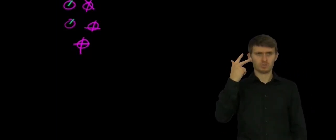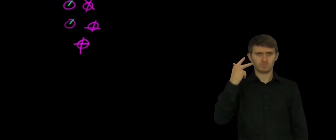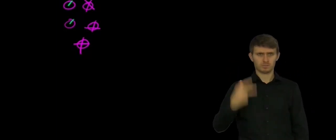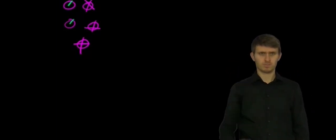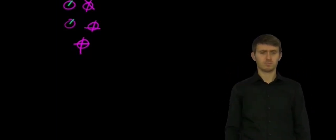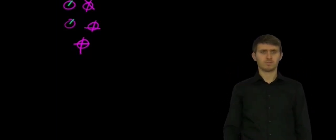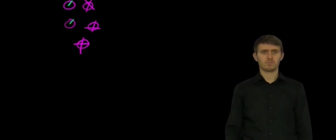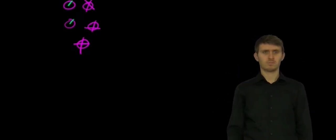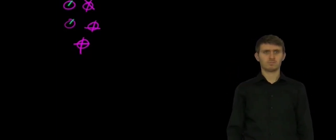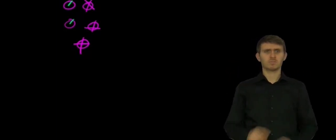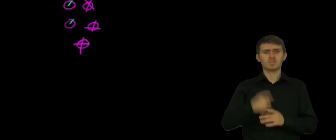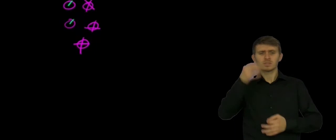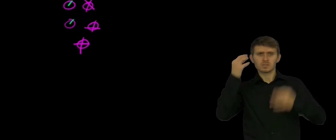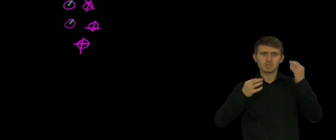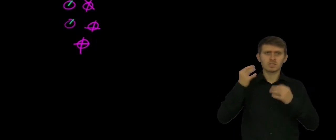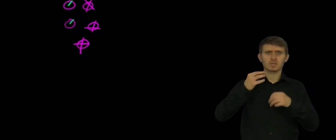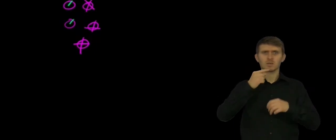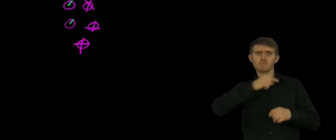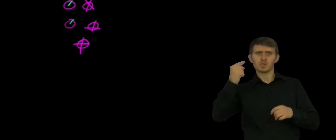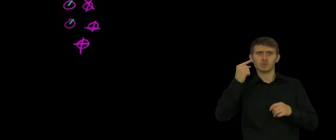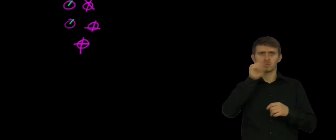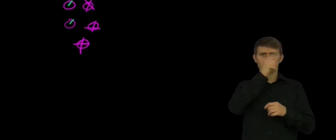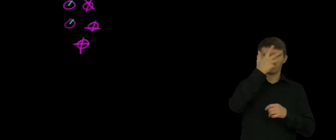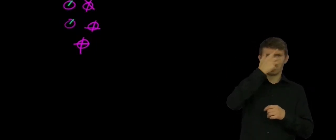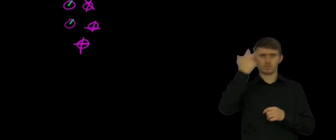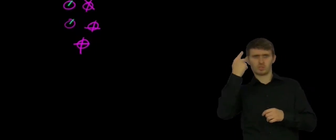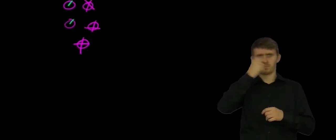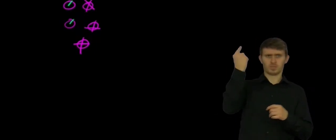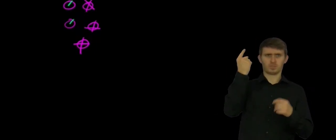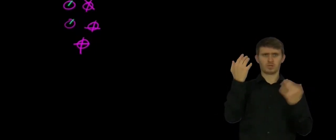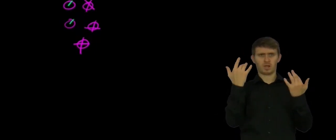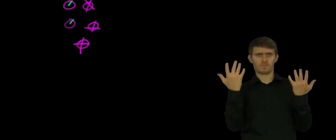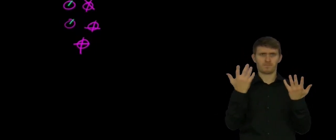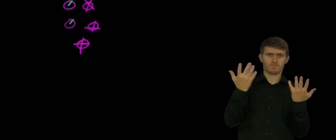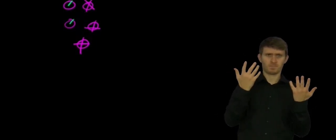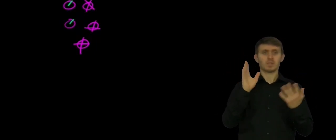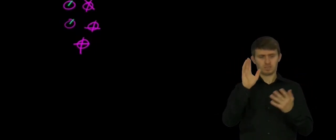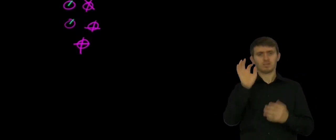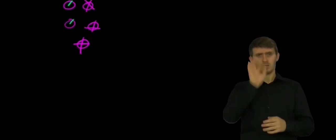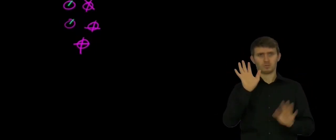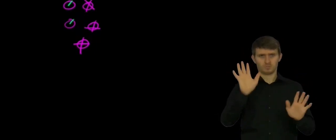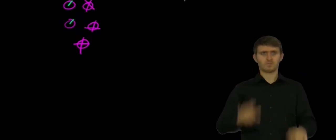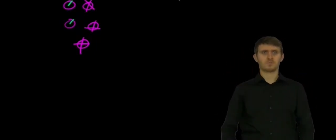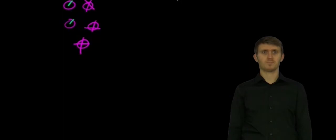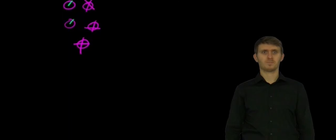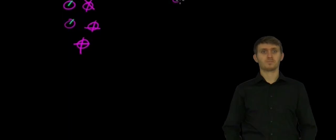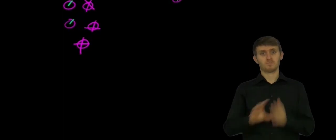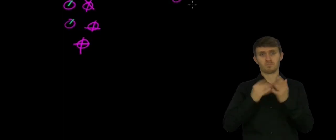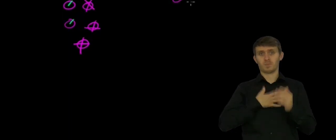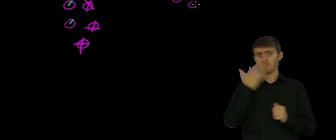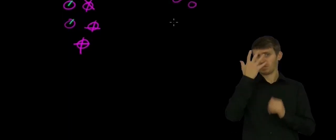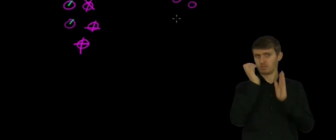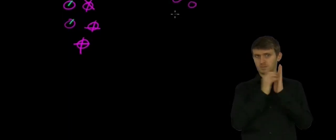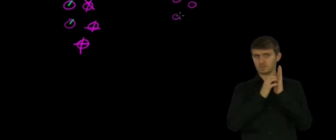5 minus 3, is to think about what the difference between 5 and 3 is. So let me do this. So let's say I have 5